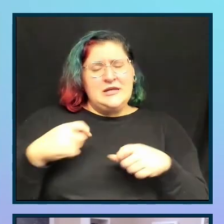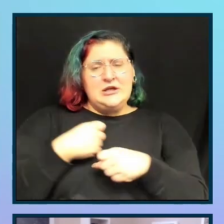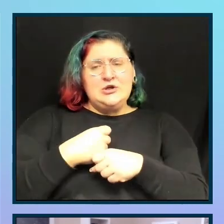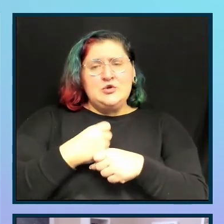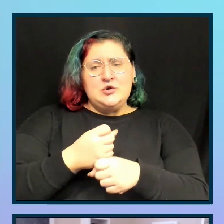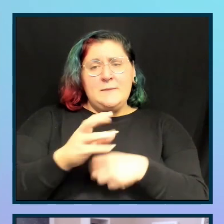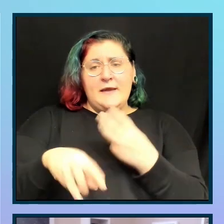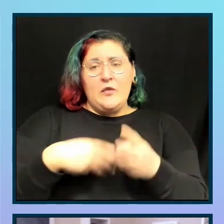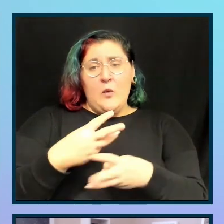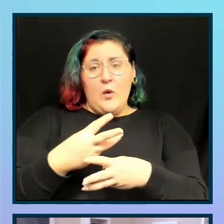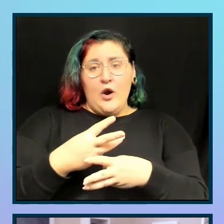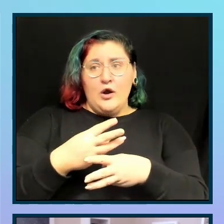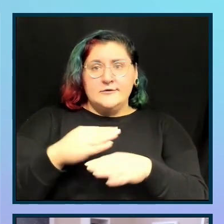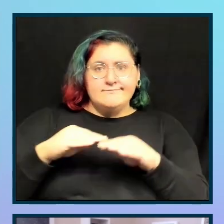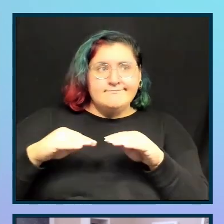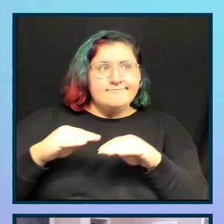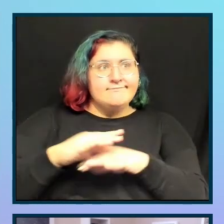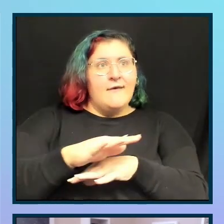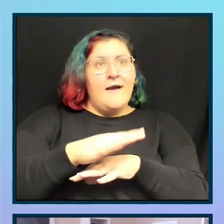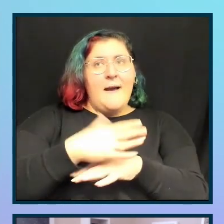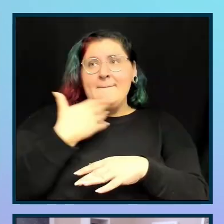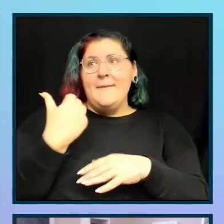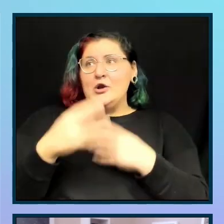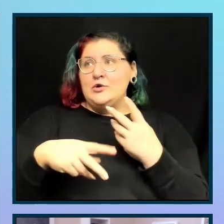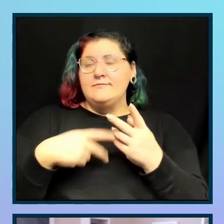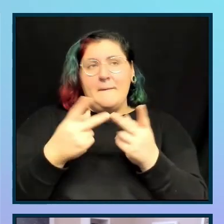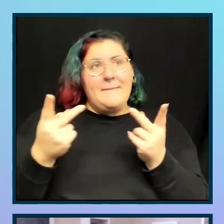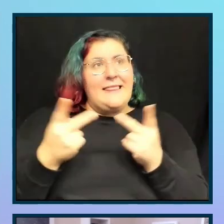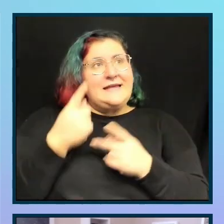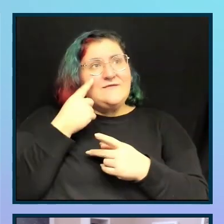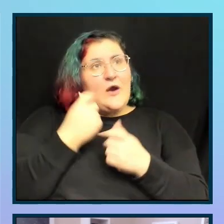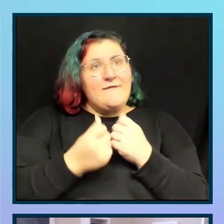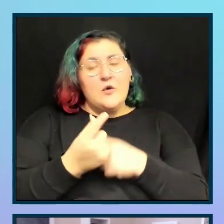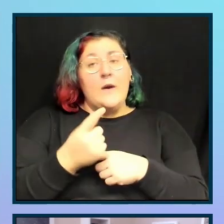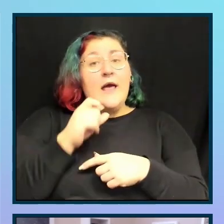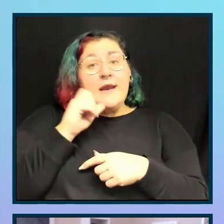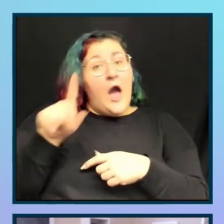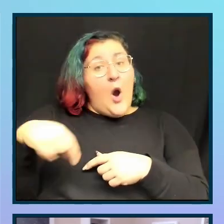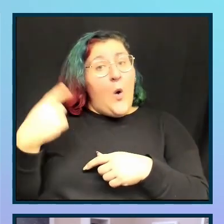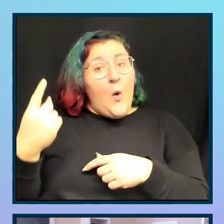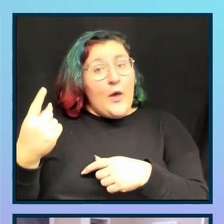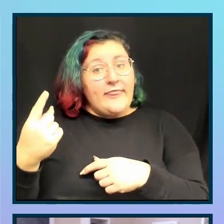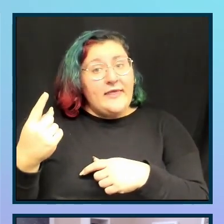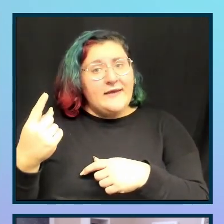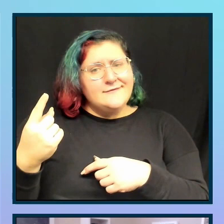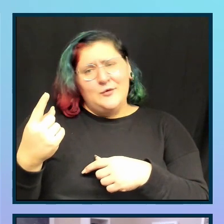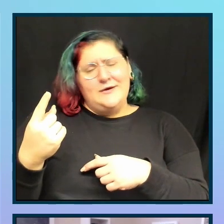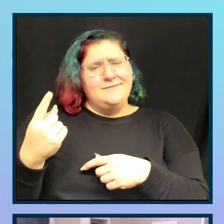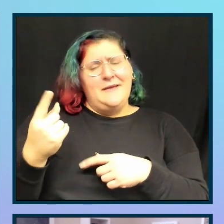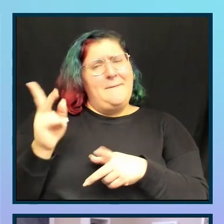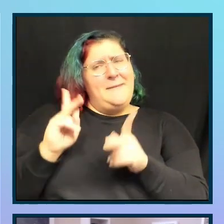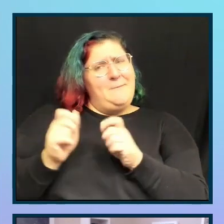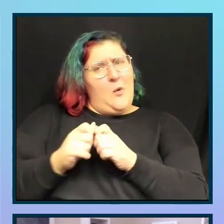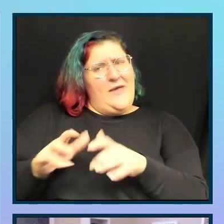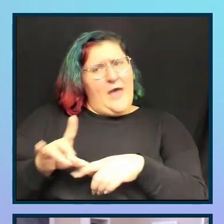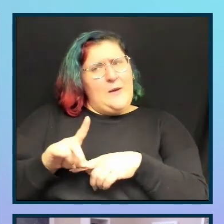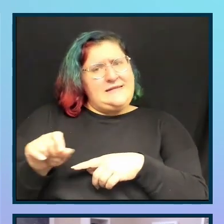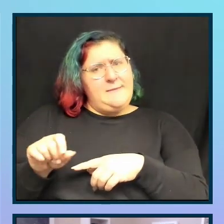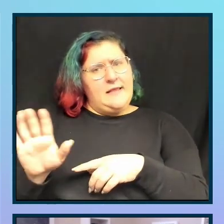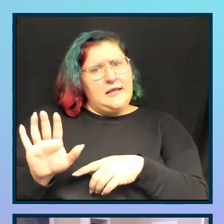world a better place, not just for people without disabilities, but it has